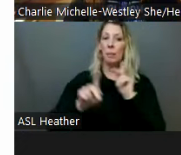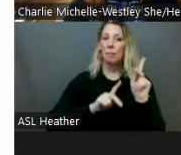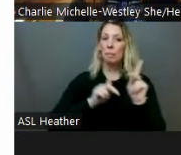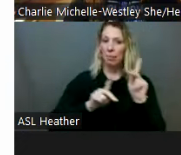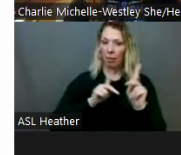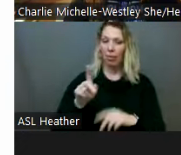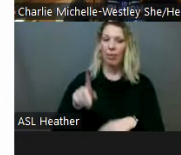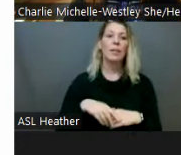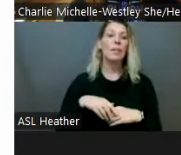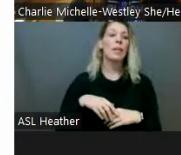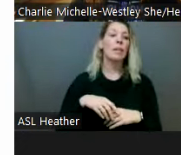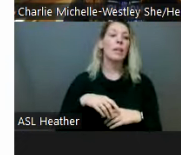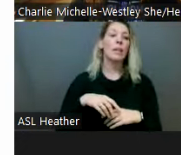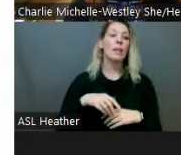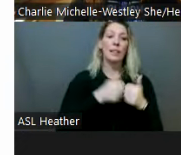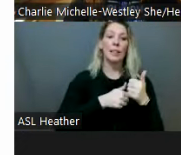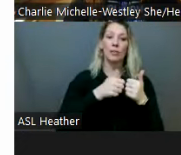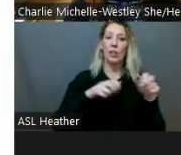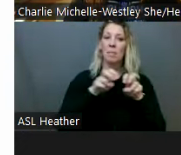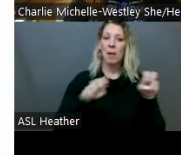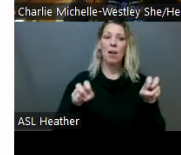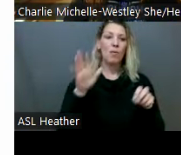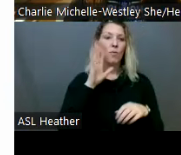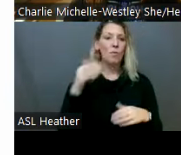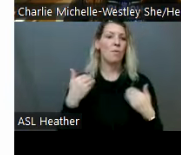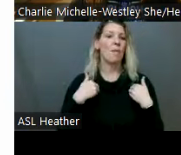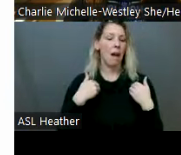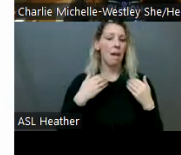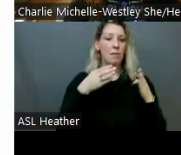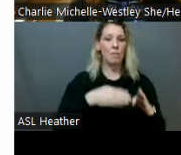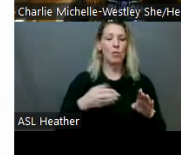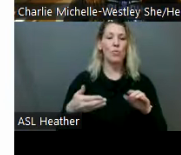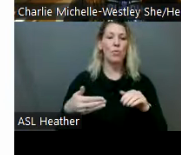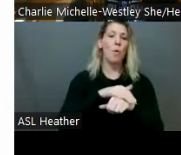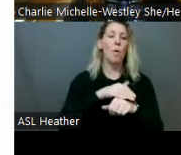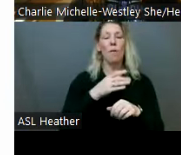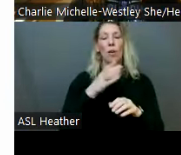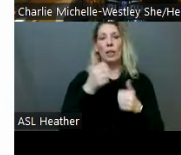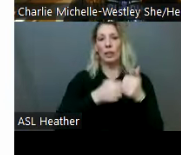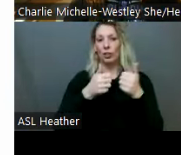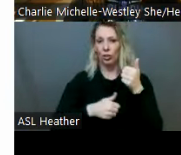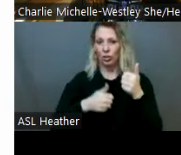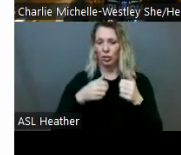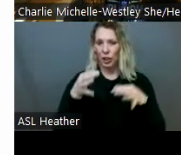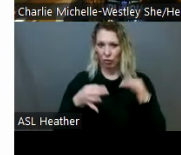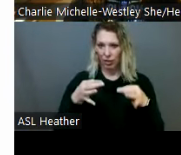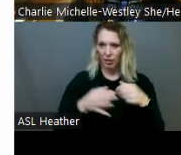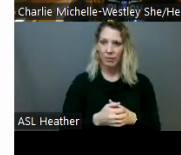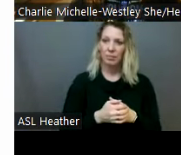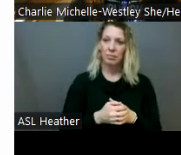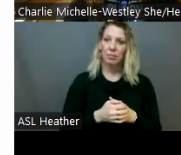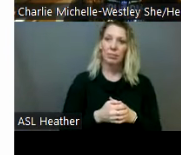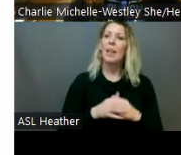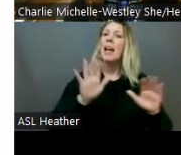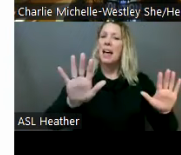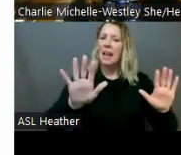period. And 4, each panel shall have a presiding individual over each hearing. There are any questions? And I